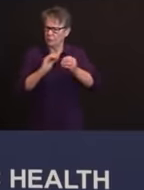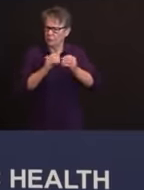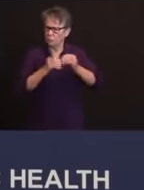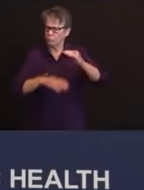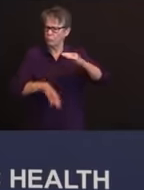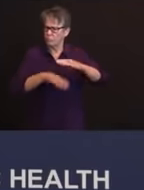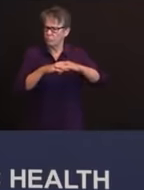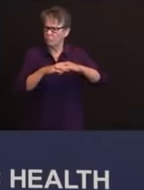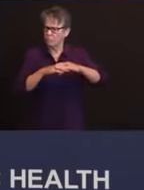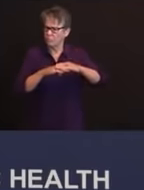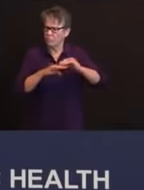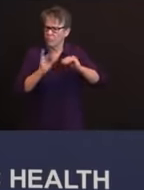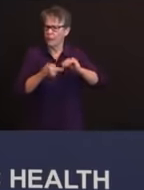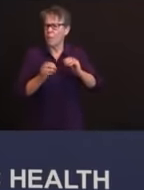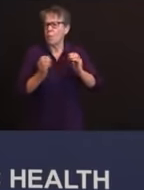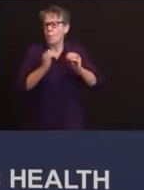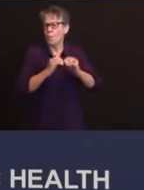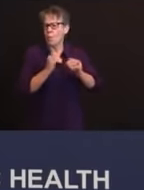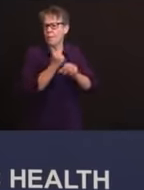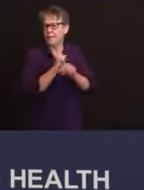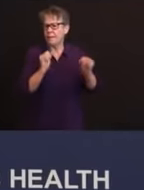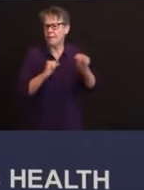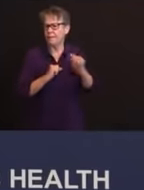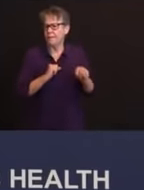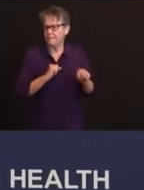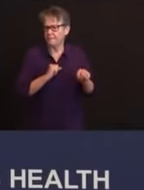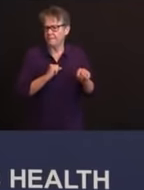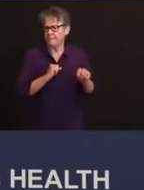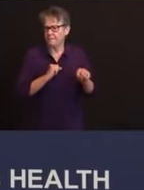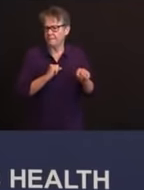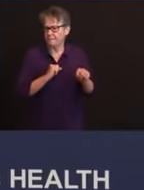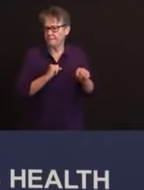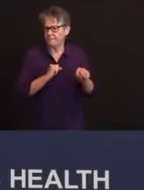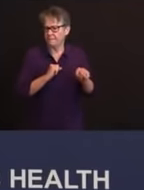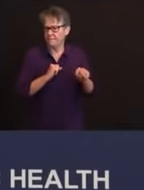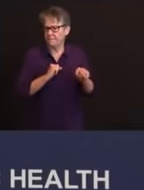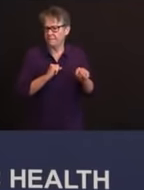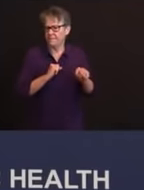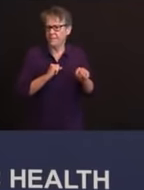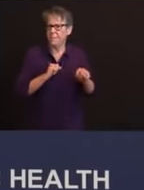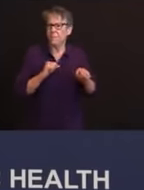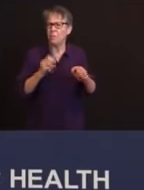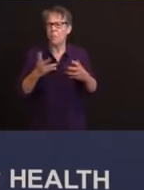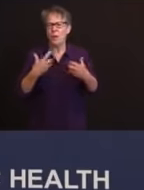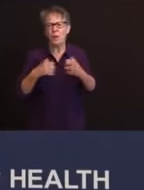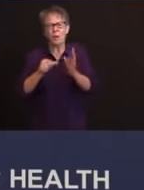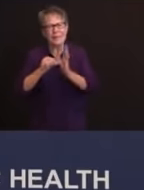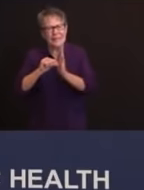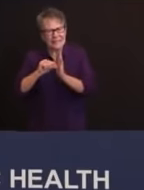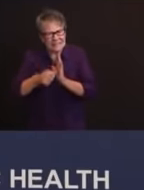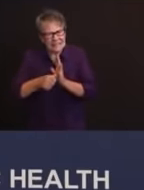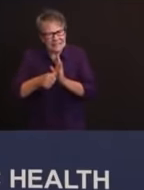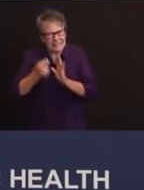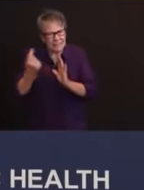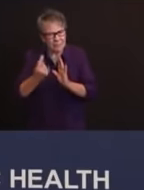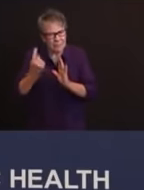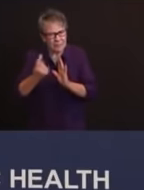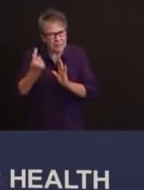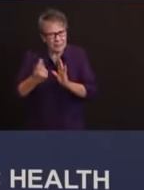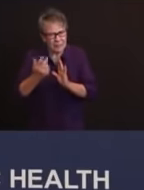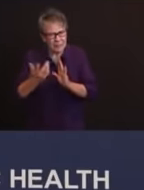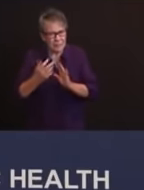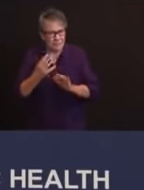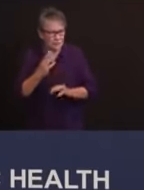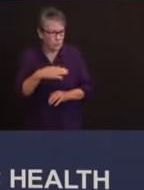doing the safe thing. I glossed over this briefly in my remarks, but I want to underscore this. And Judy is the one who I think is